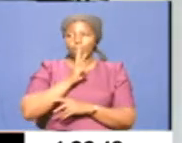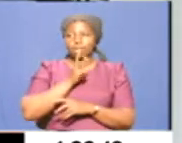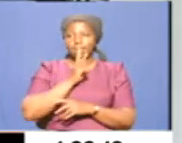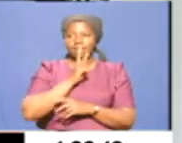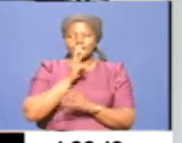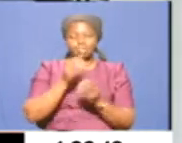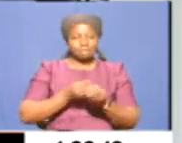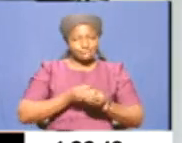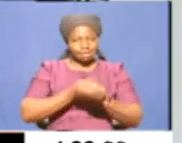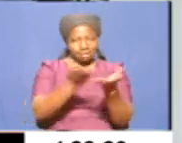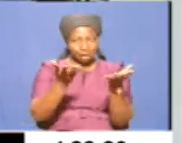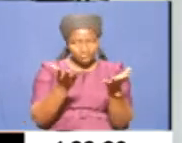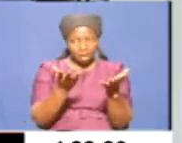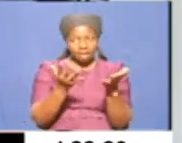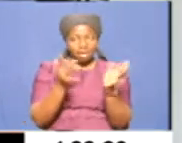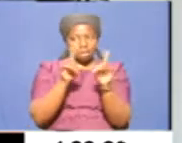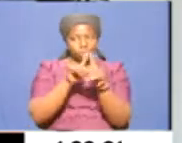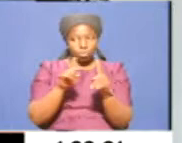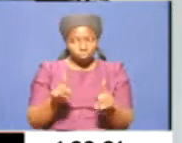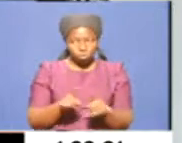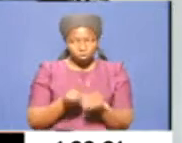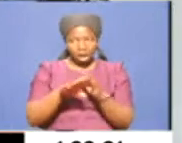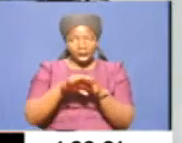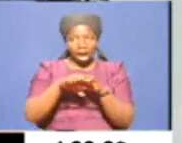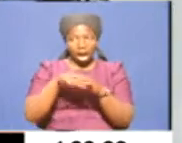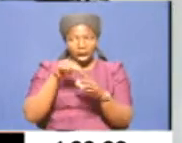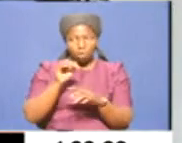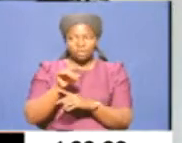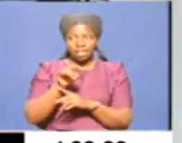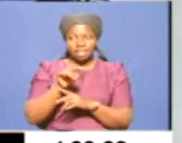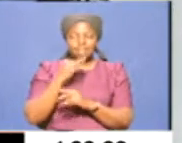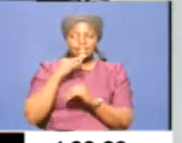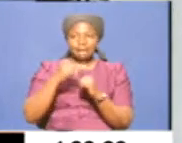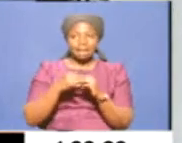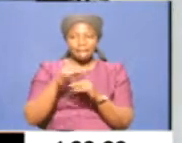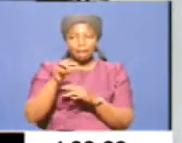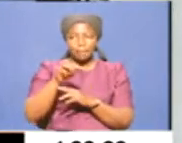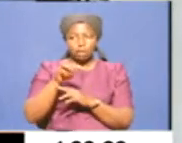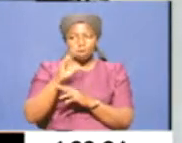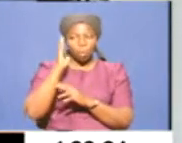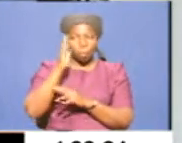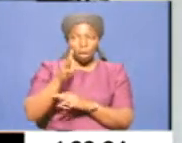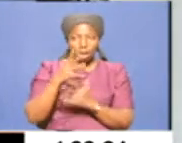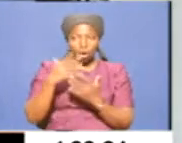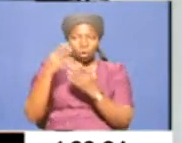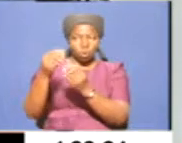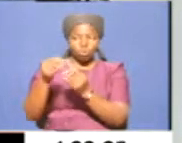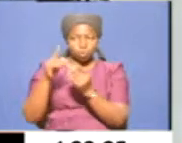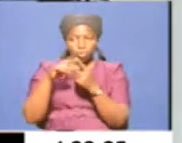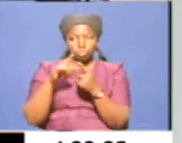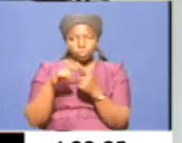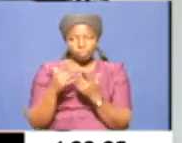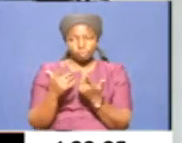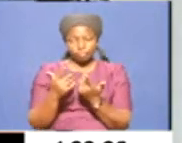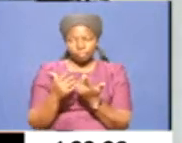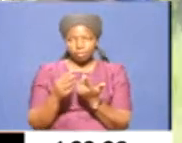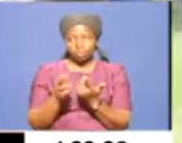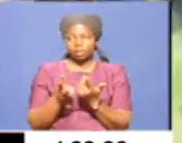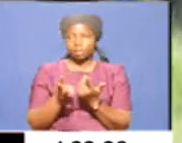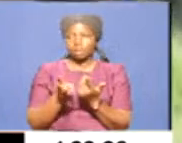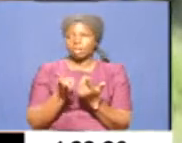supply, and out of that just 800 million would go to the water treatment